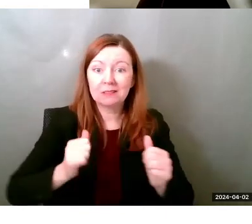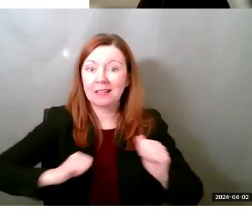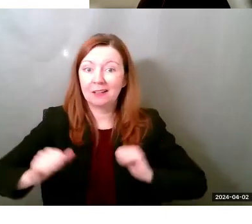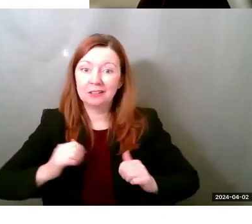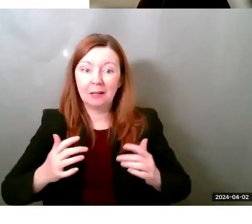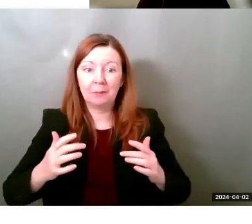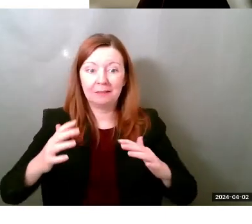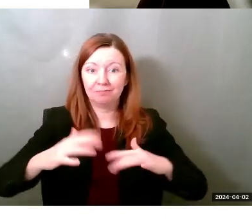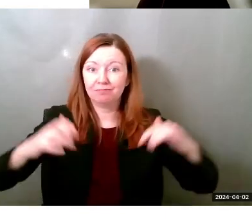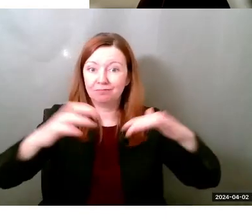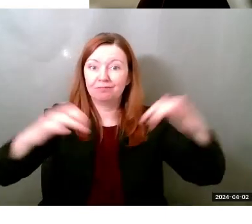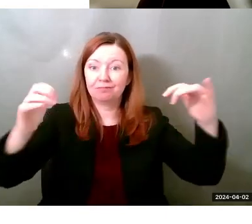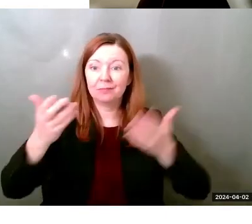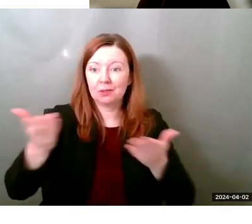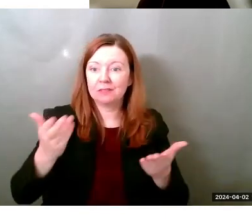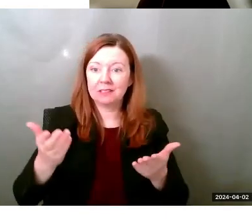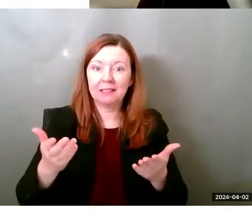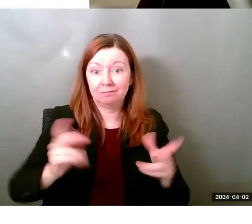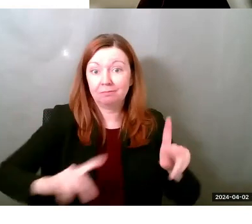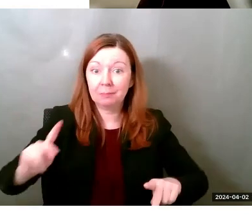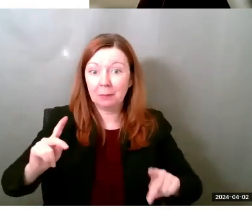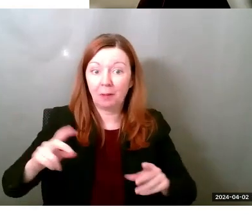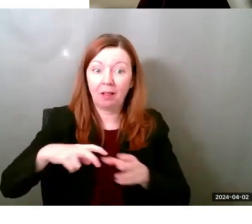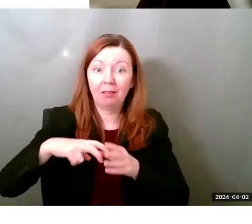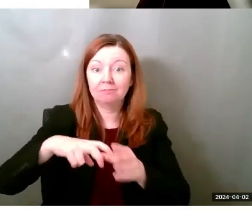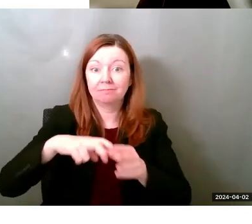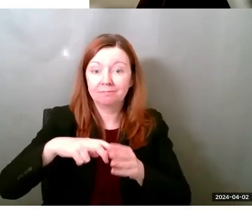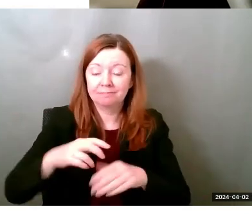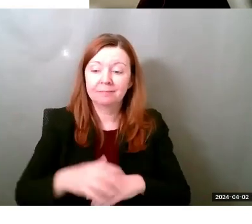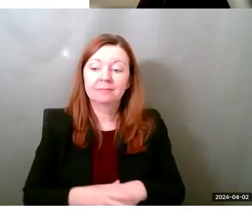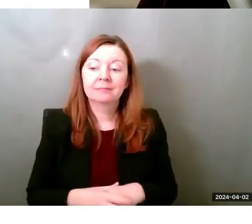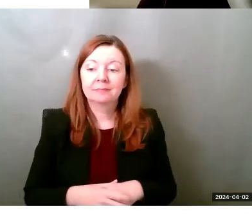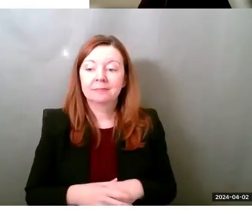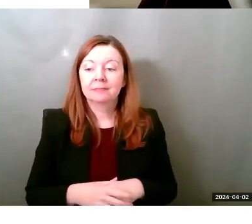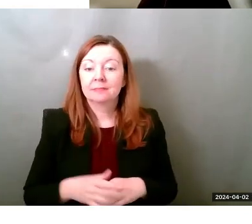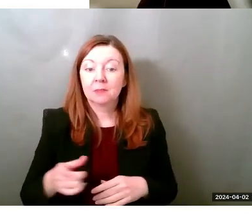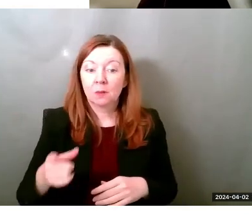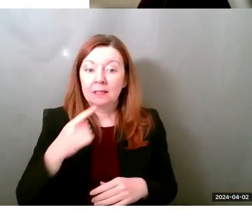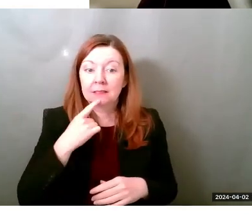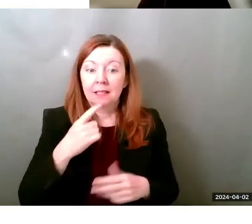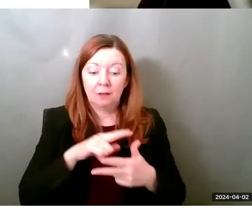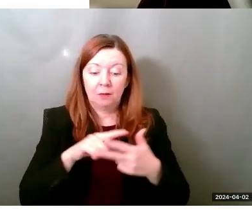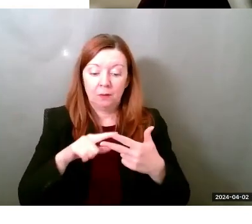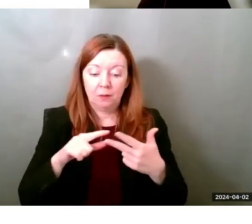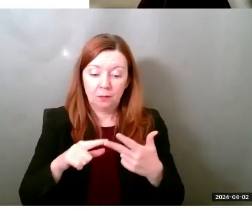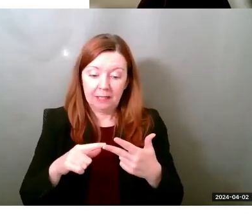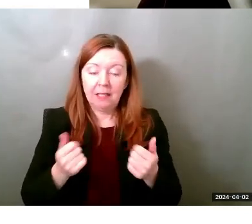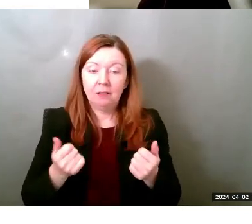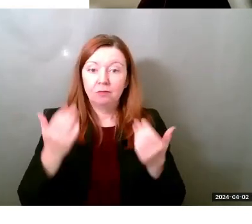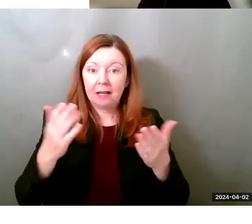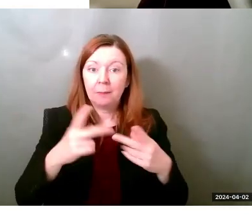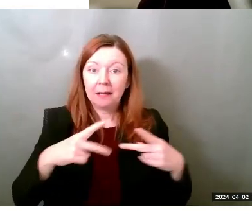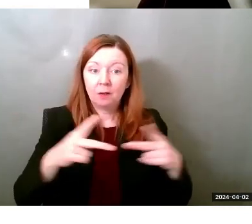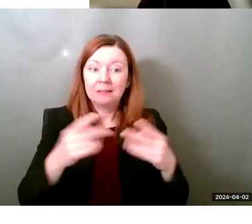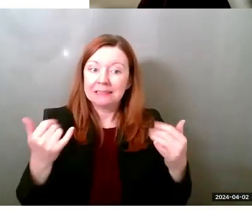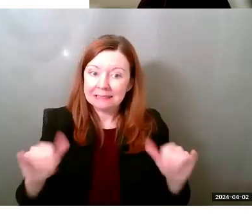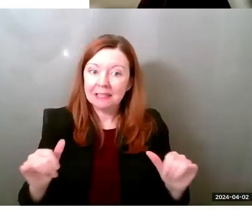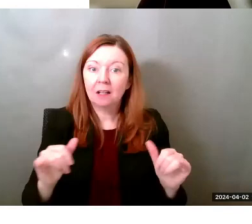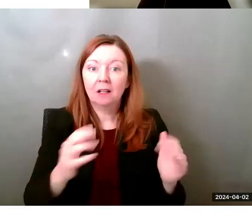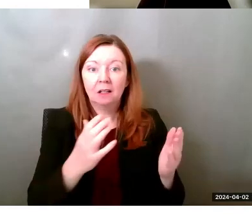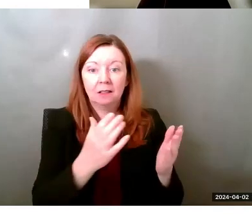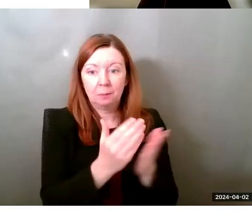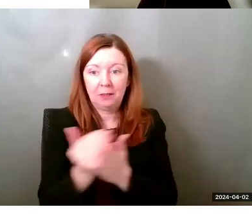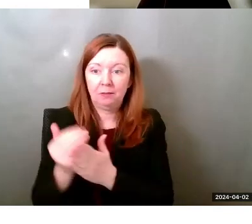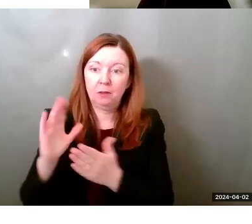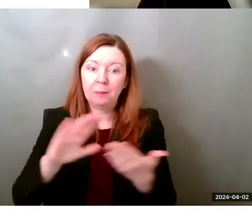they are servicing patrons. And so they came up with 3 recommended locations, which are still being reviewed